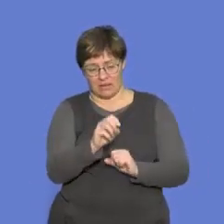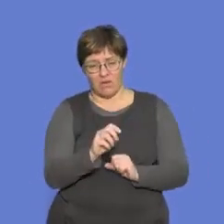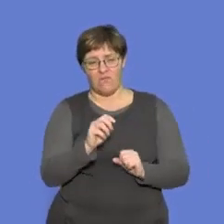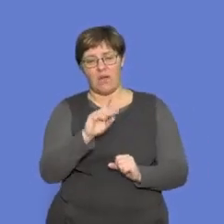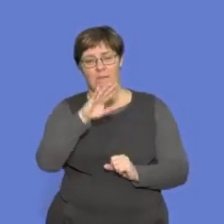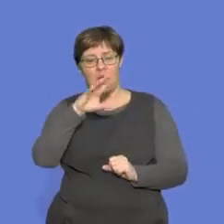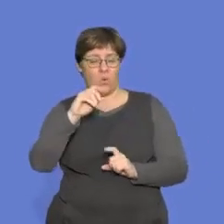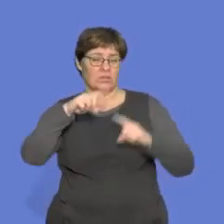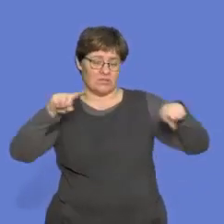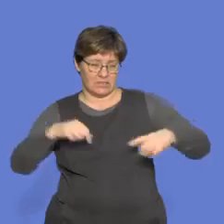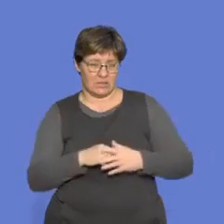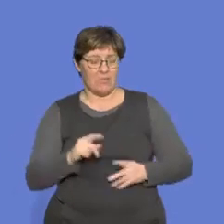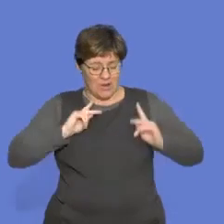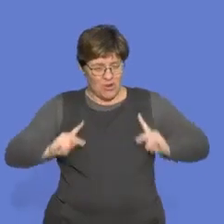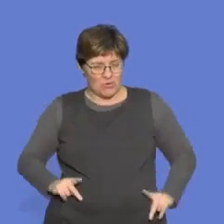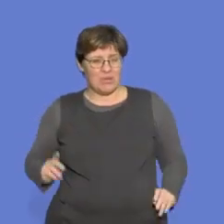directly on the environment.